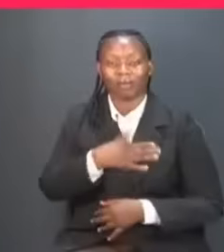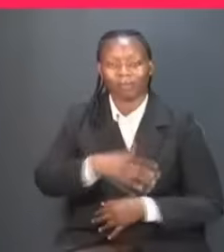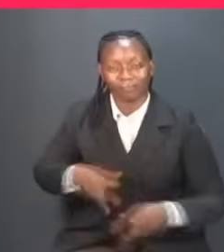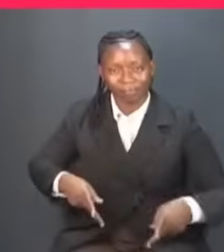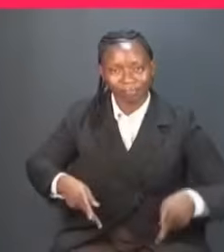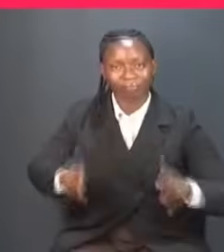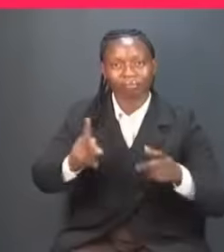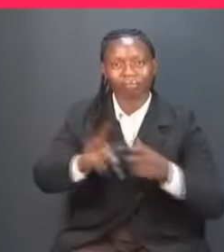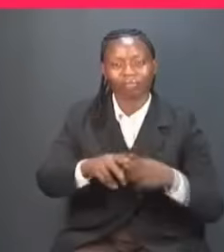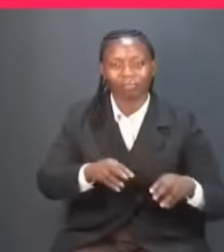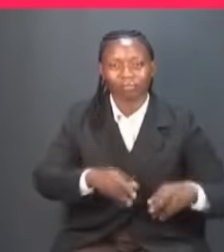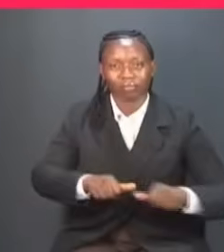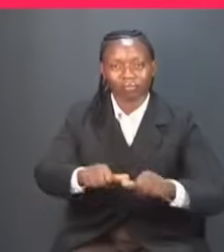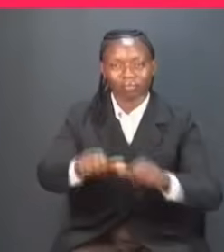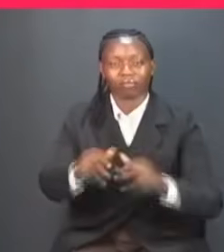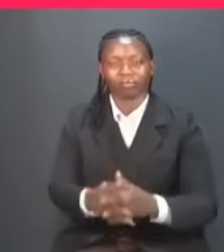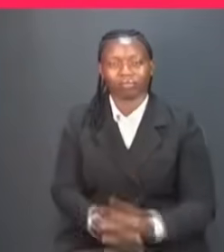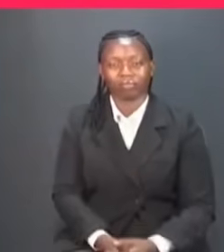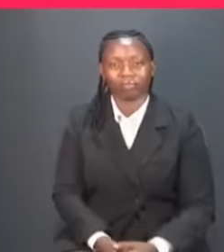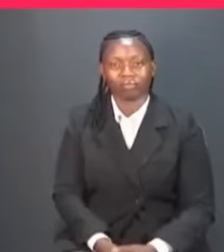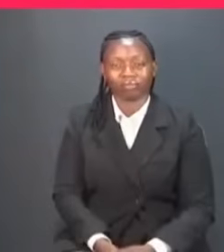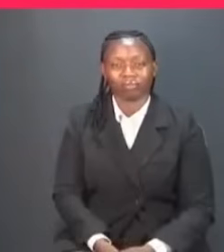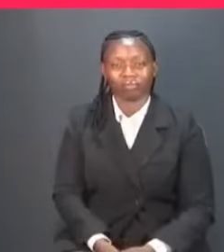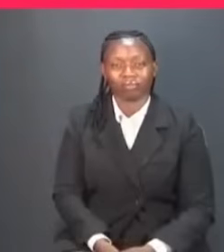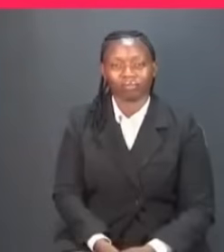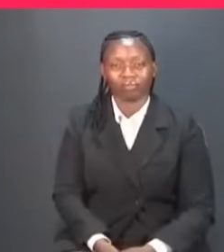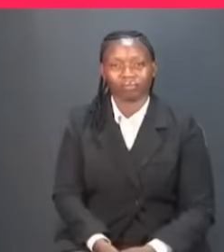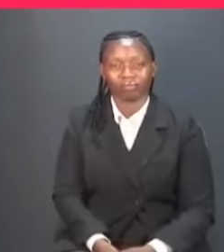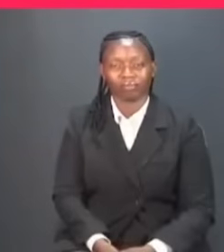to move on. Yes, please.